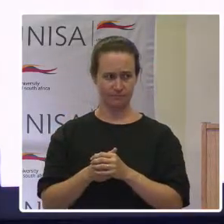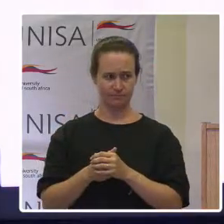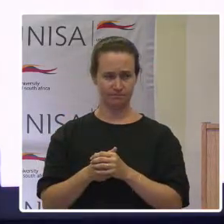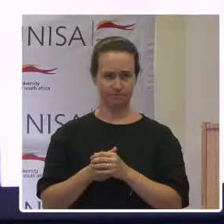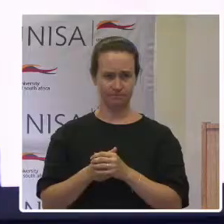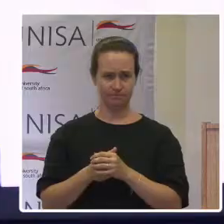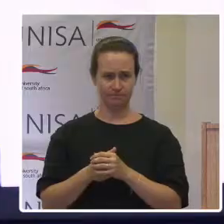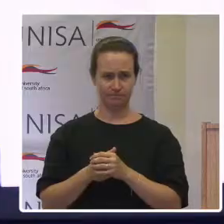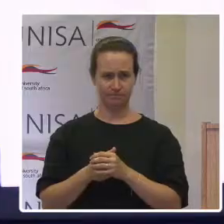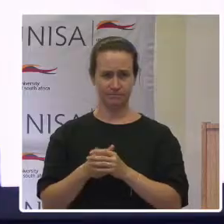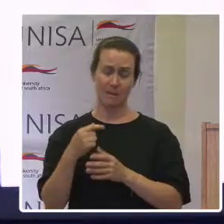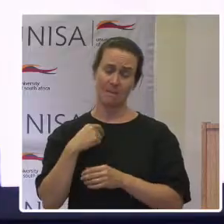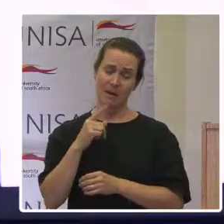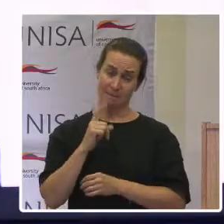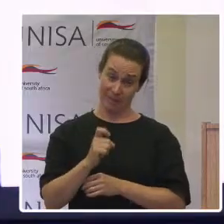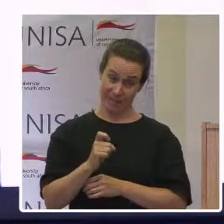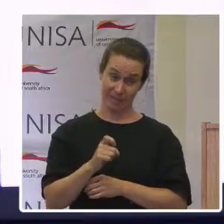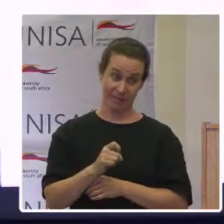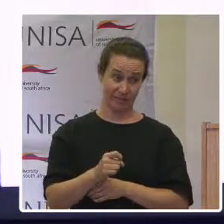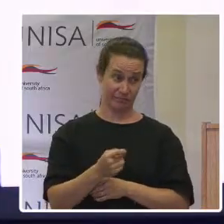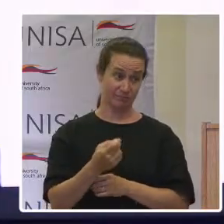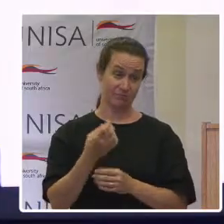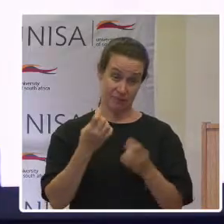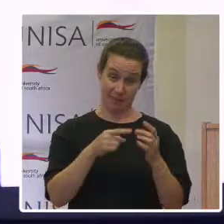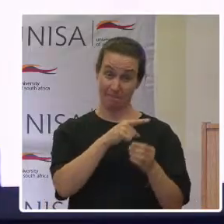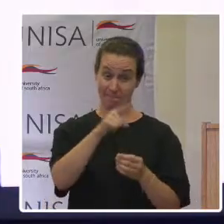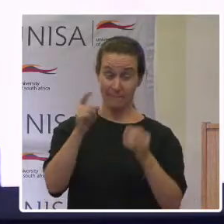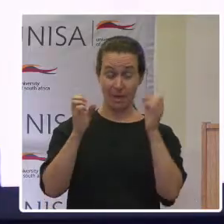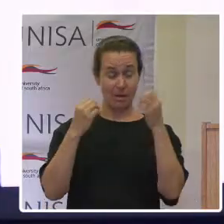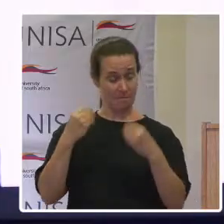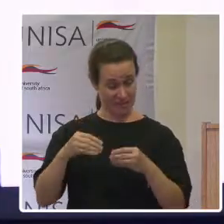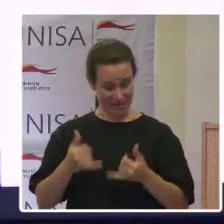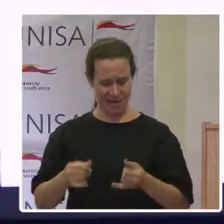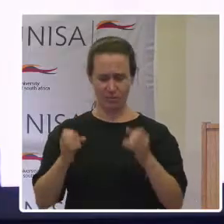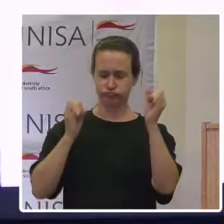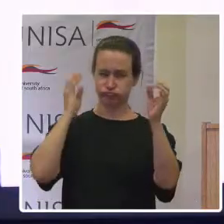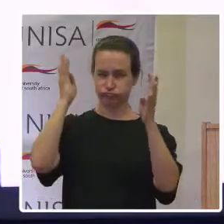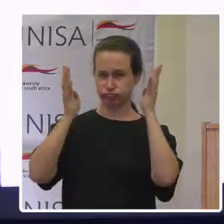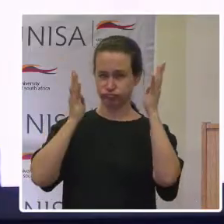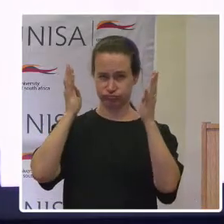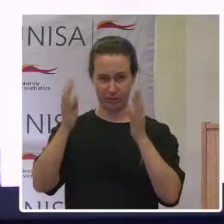I believe that some of them are innovating in the space, like